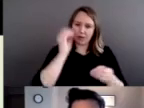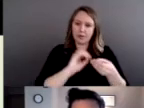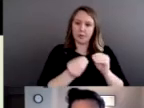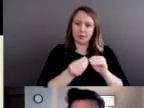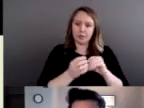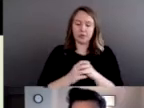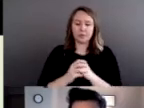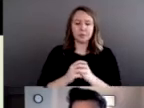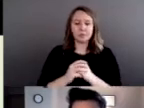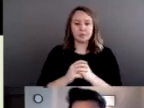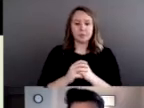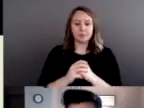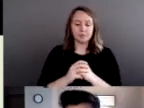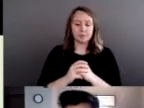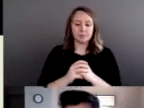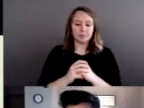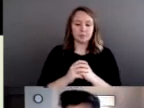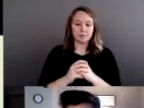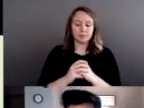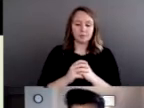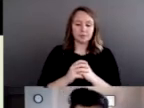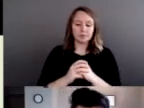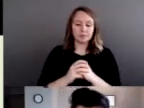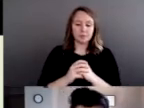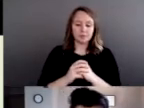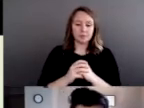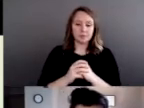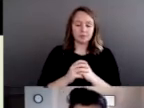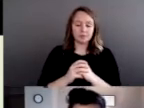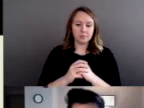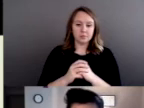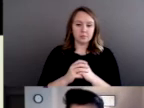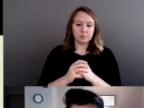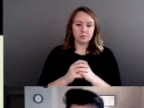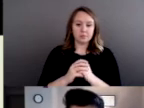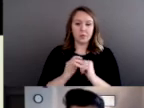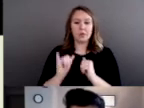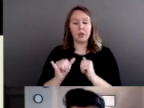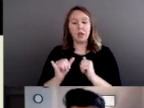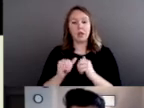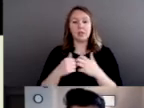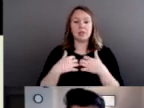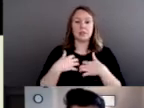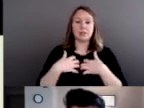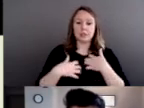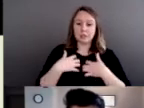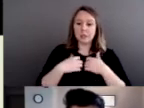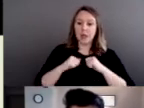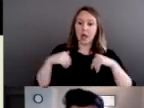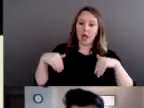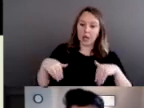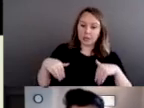despite the hesitation and the past, you know, just be more open to researchers that want to